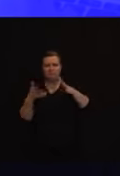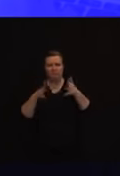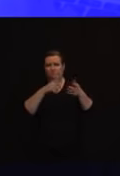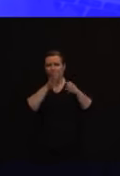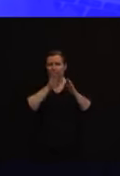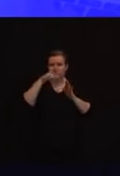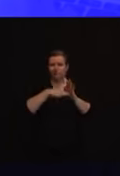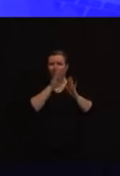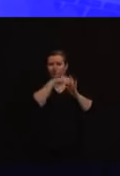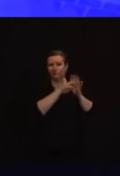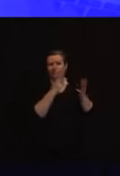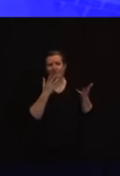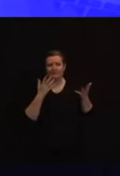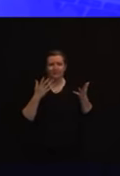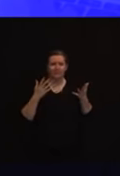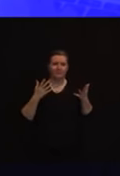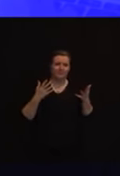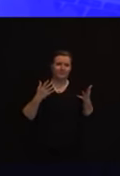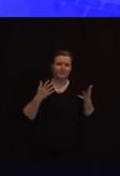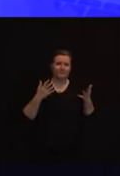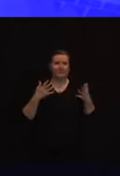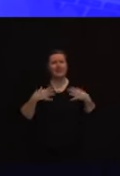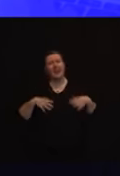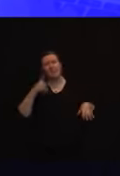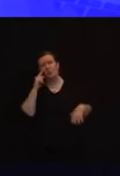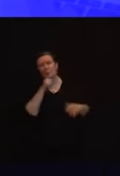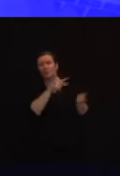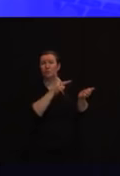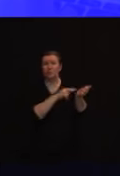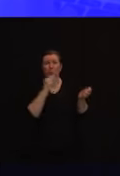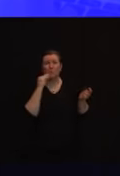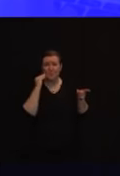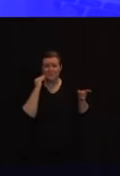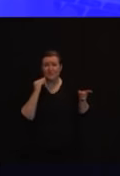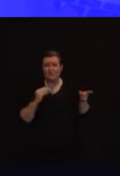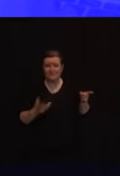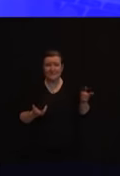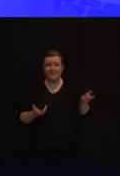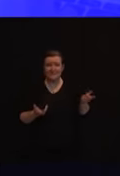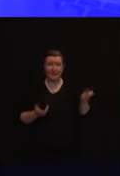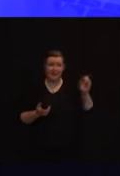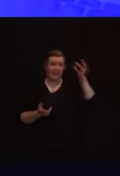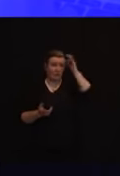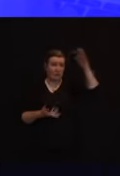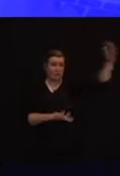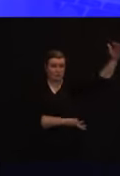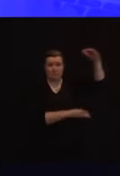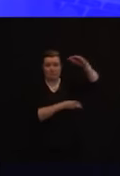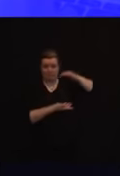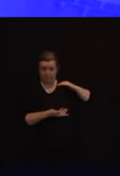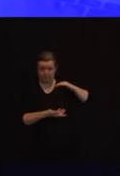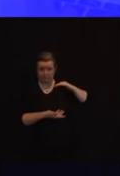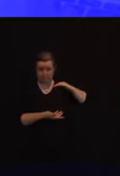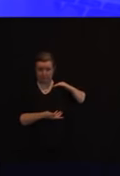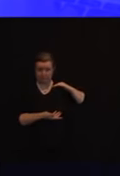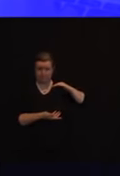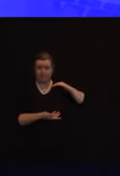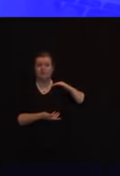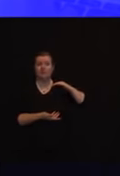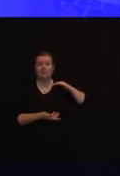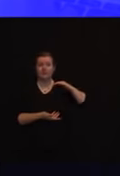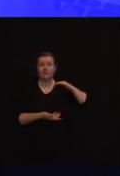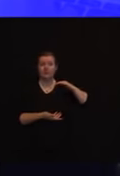care facilities that were supported by the Fed's shipment was huge. We also have to think about not